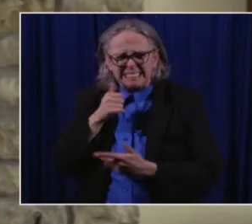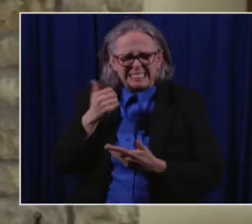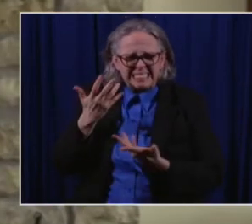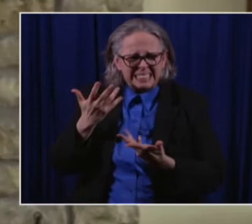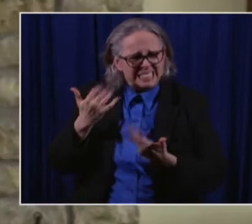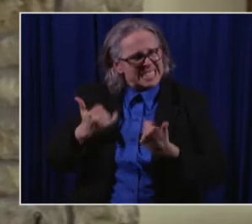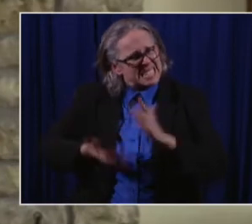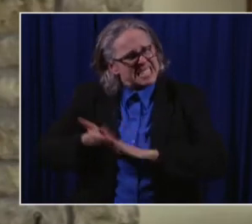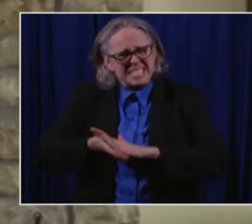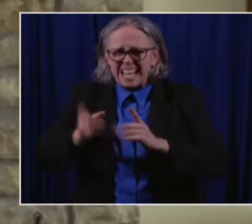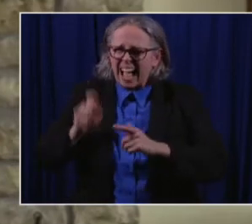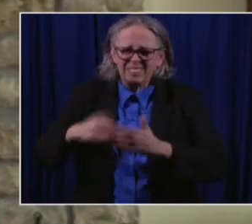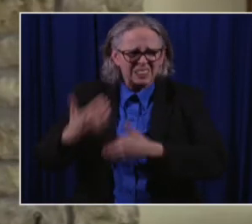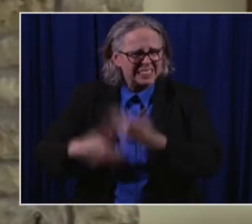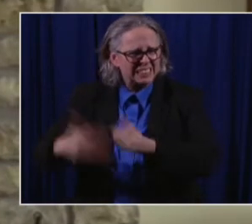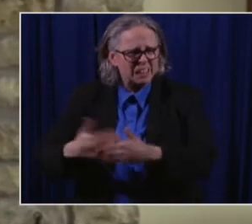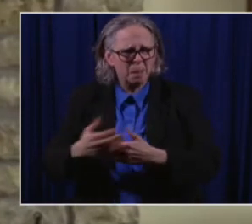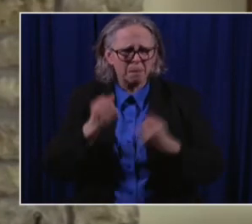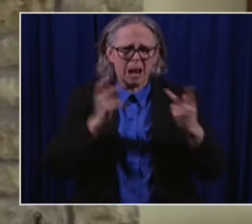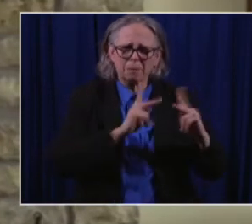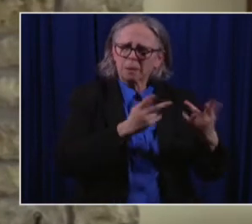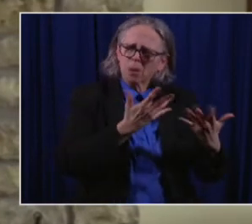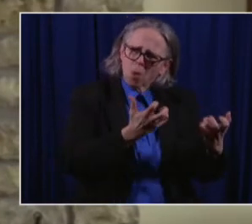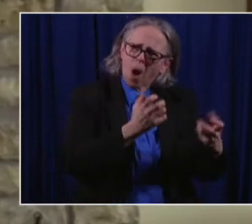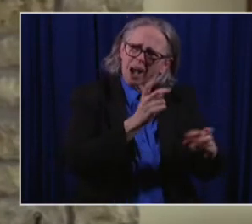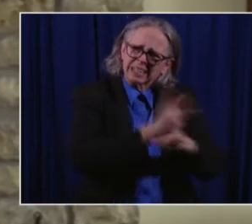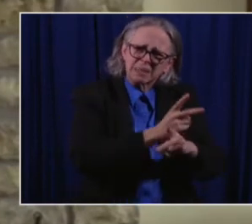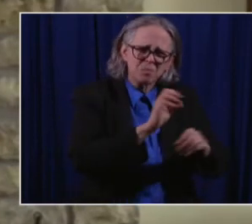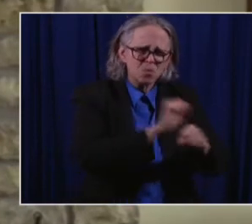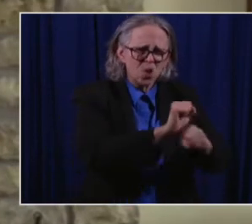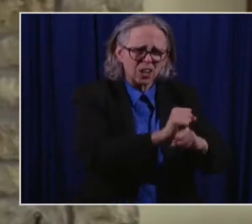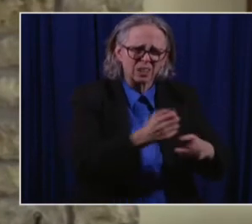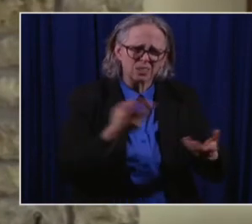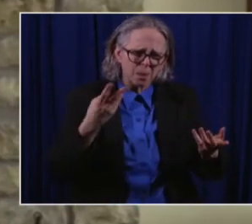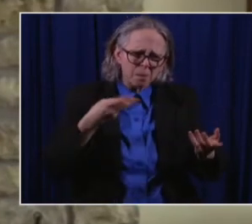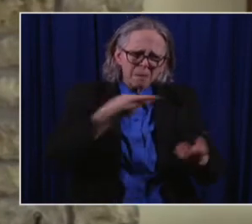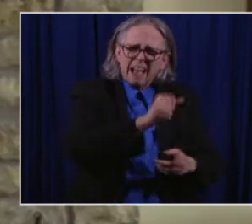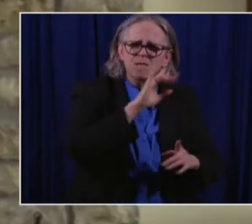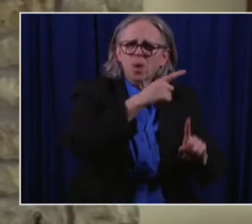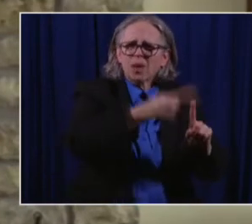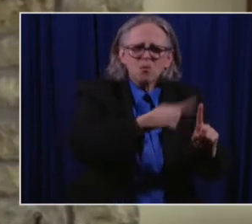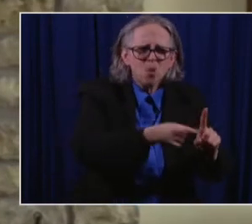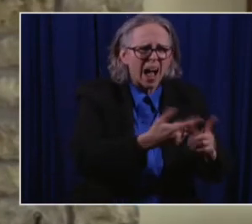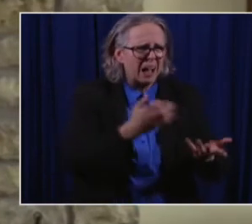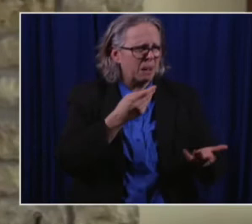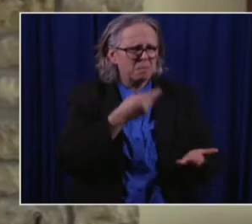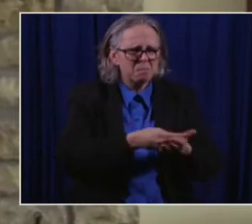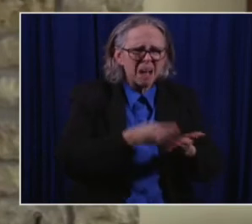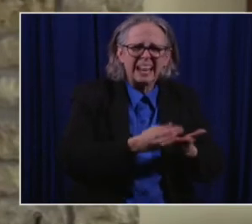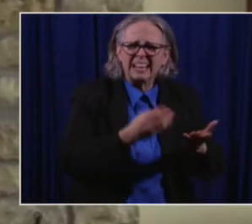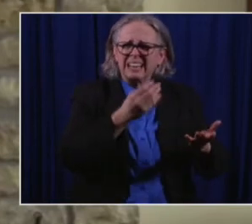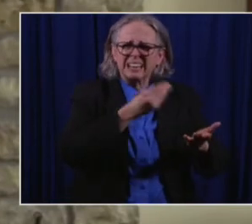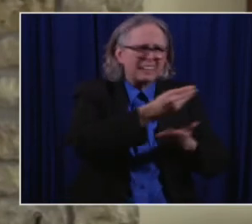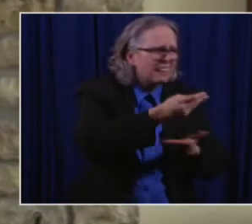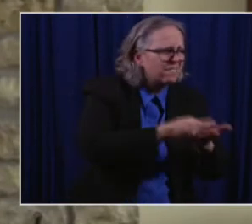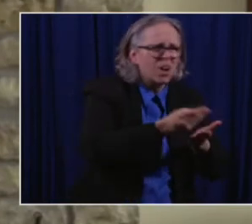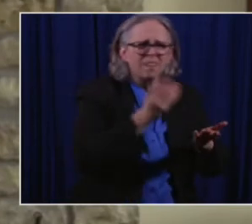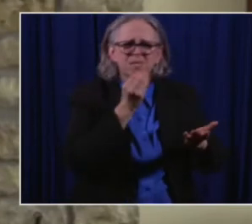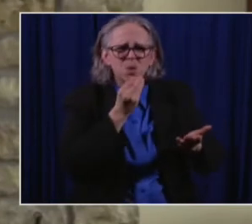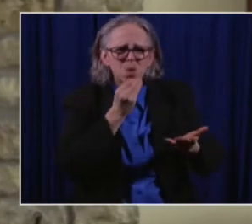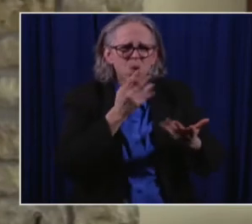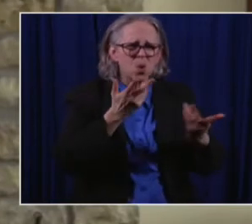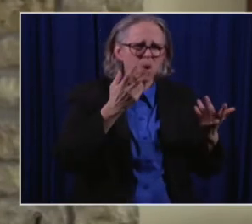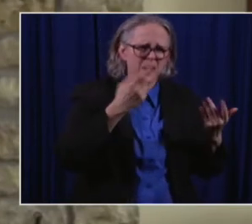working, enabled them to pay their rent, enabled them to buy their groceries. We need something like